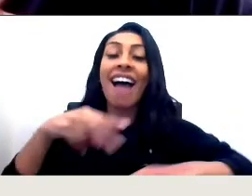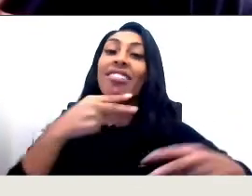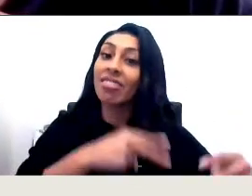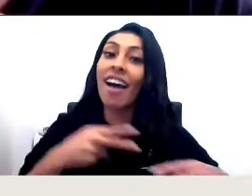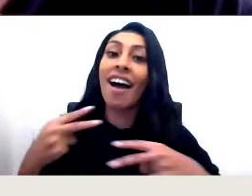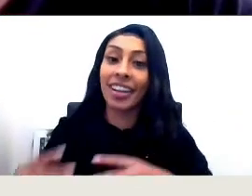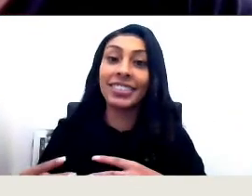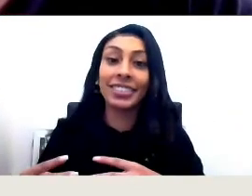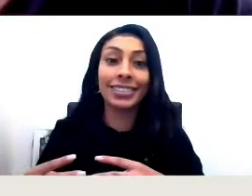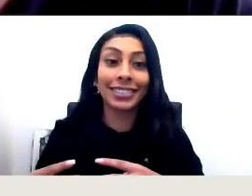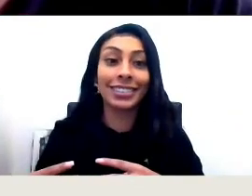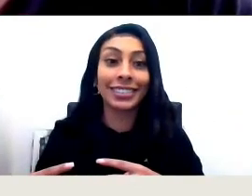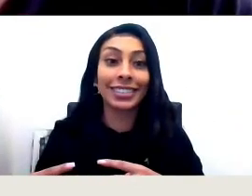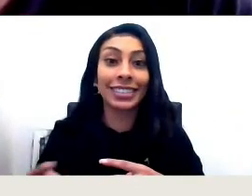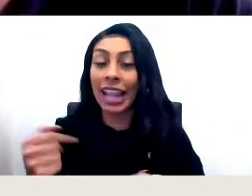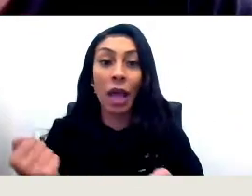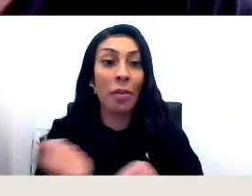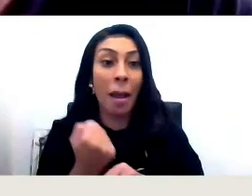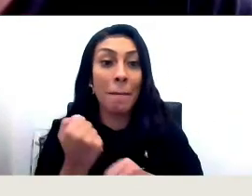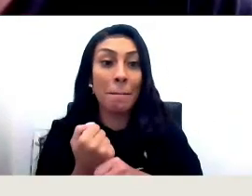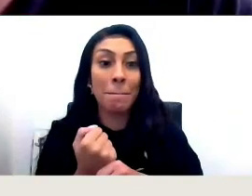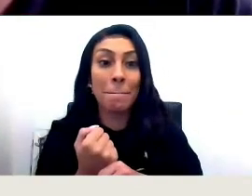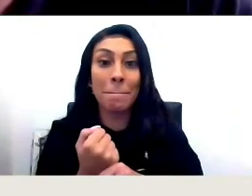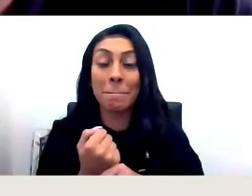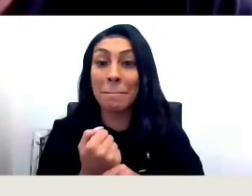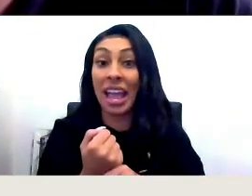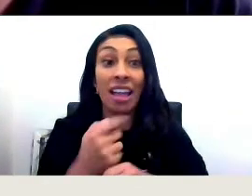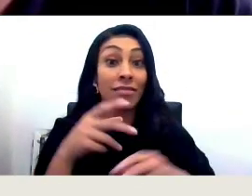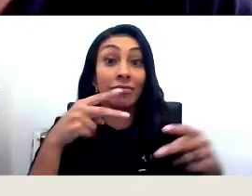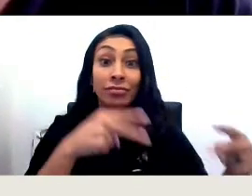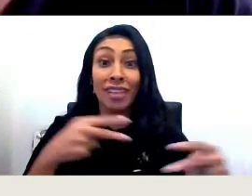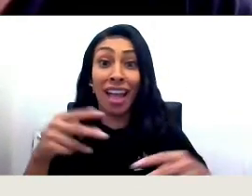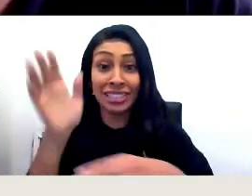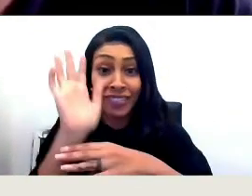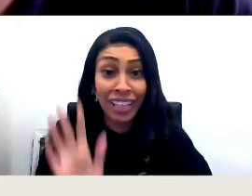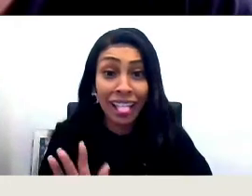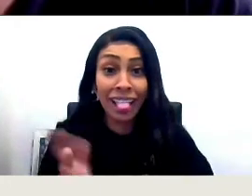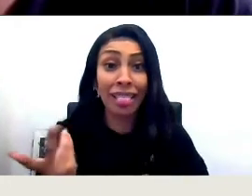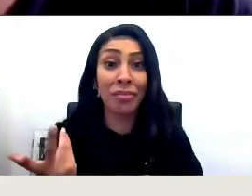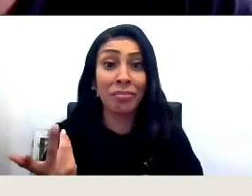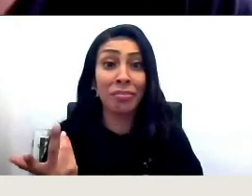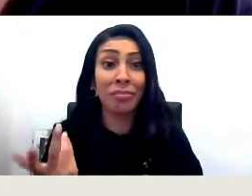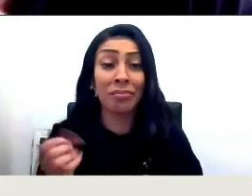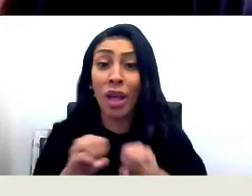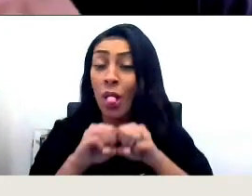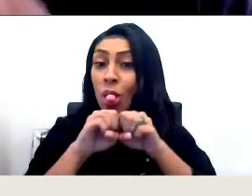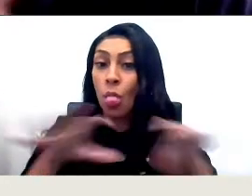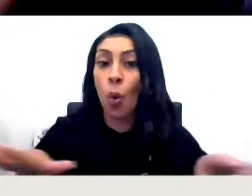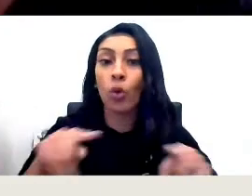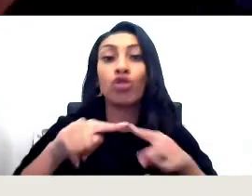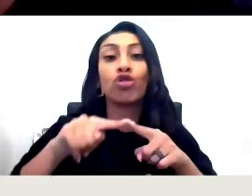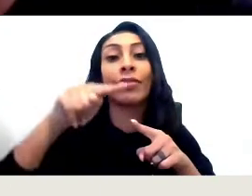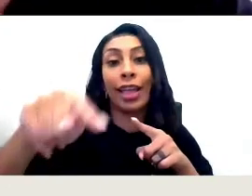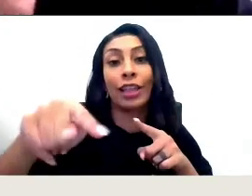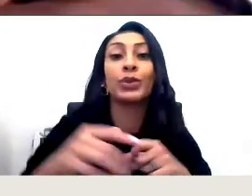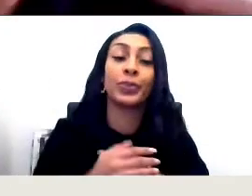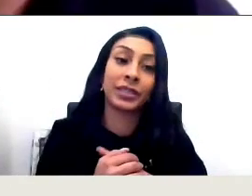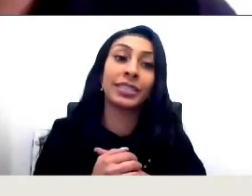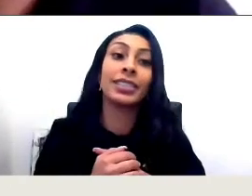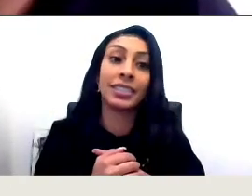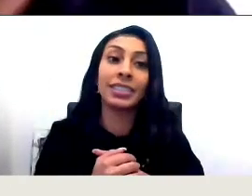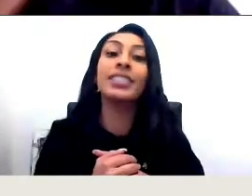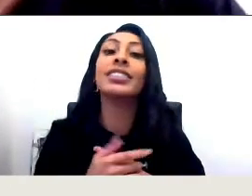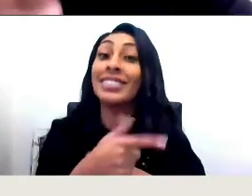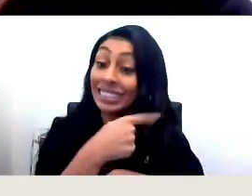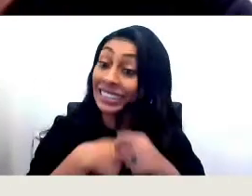And they've been making films, dance films, and those are getting, they're launching next week. So to have that